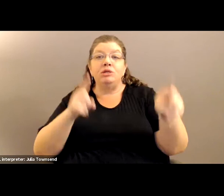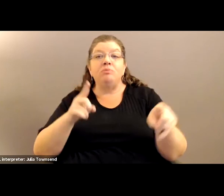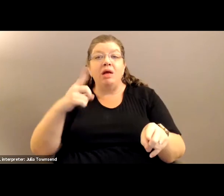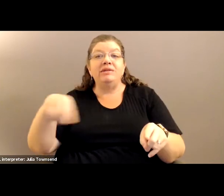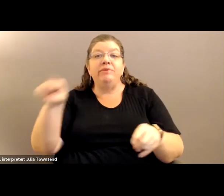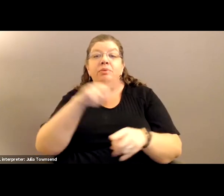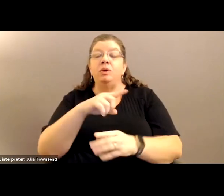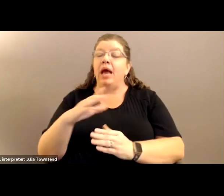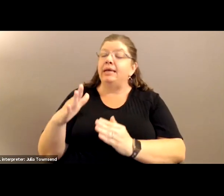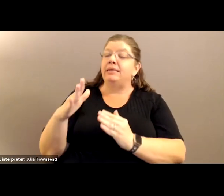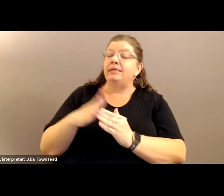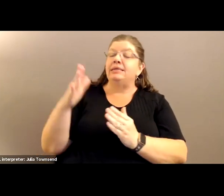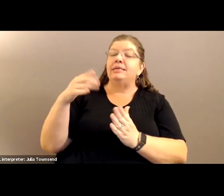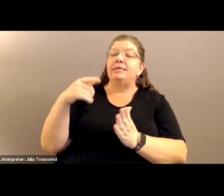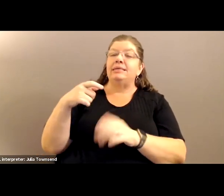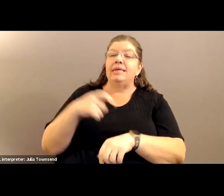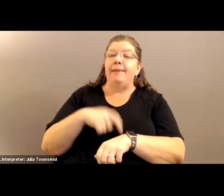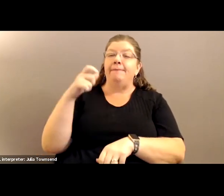guys